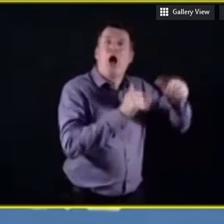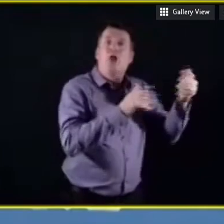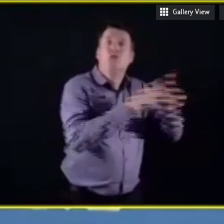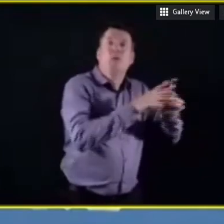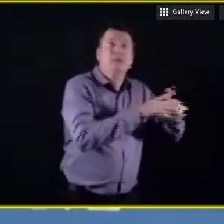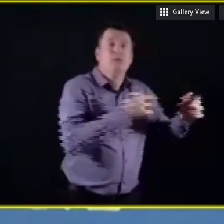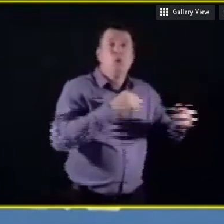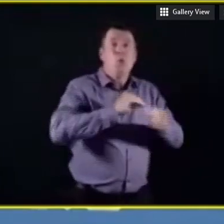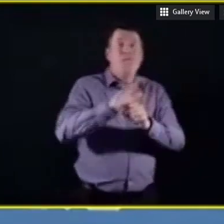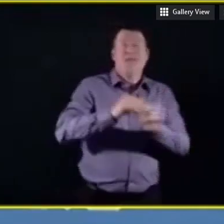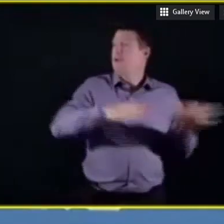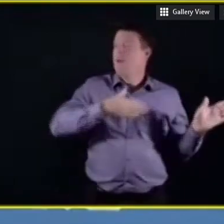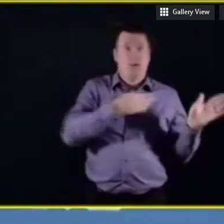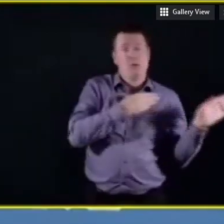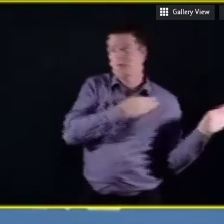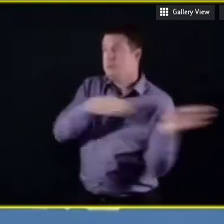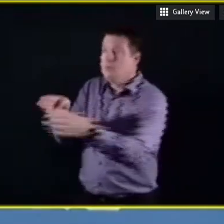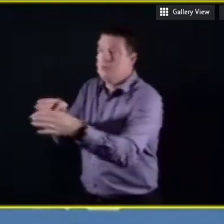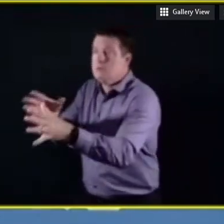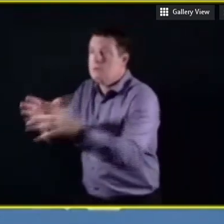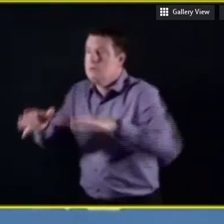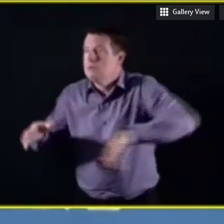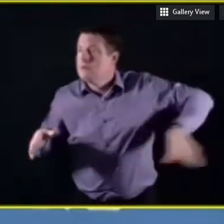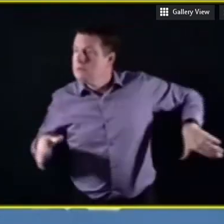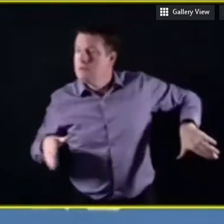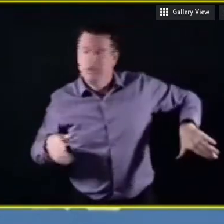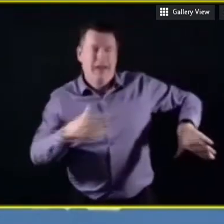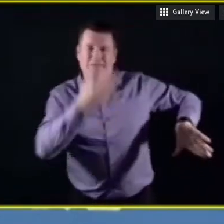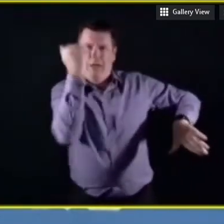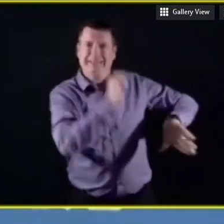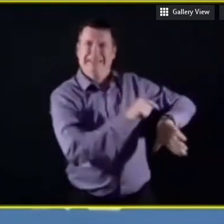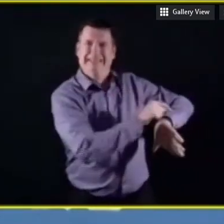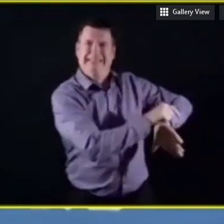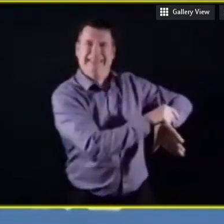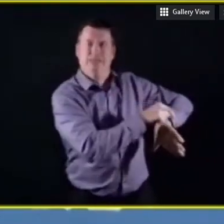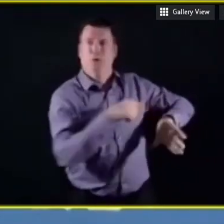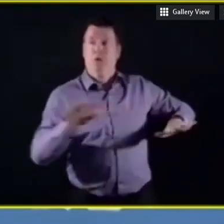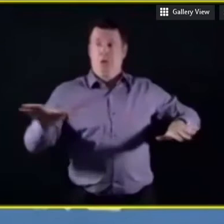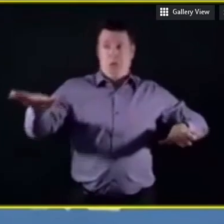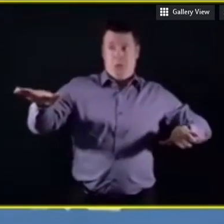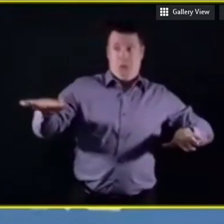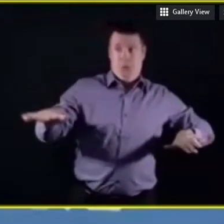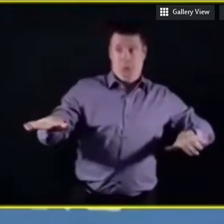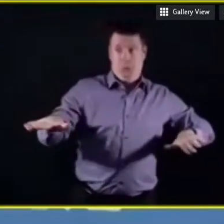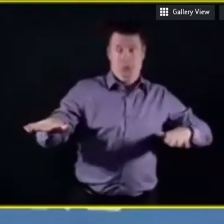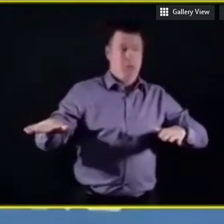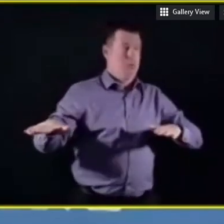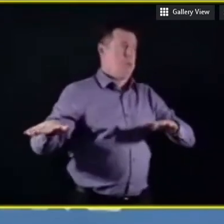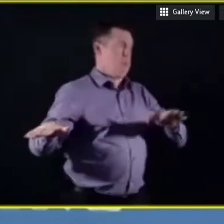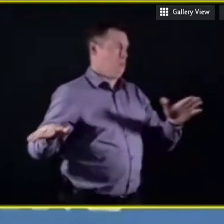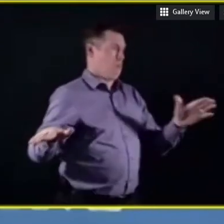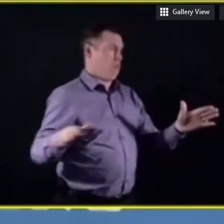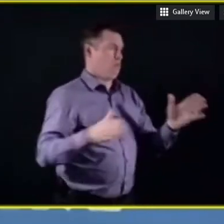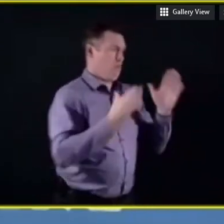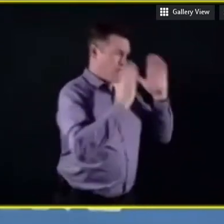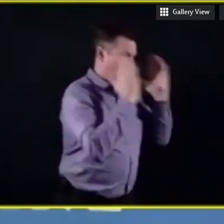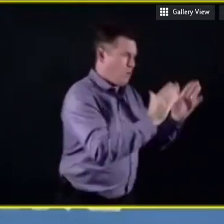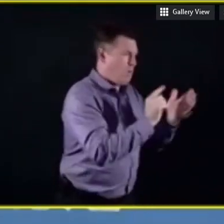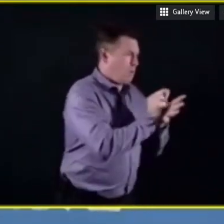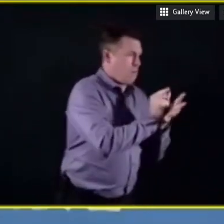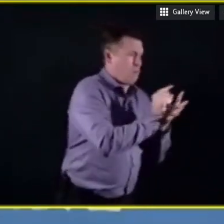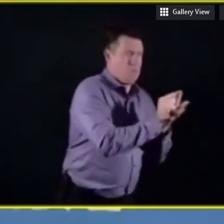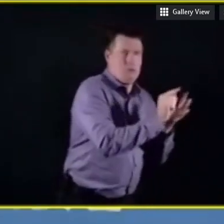leg, something that is going to be hard to evaluate by video. We're working a lot. I'm sure Michelle and I are doing the same thing day to day, saying,